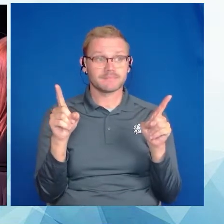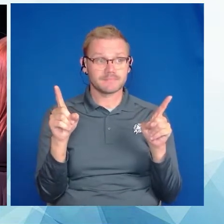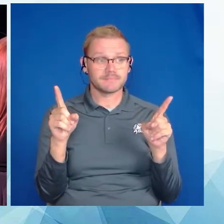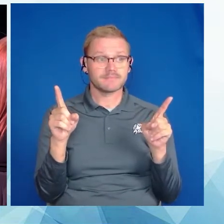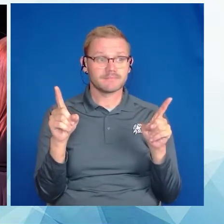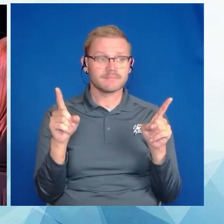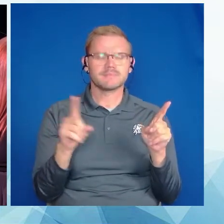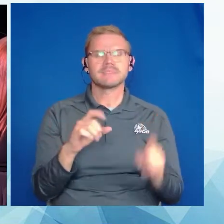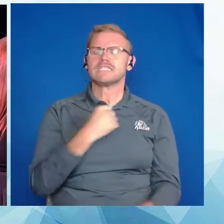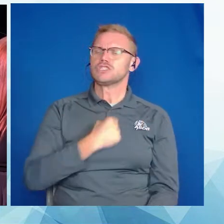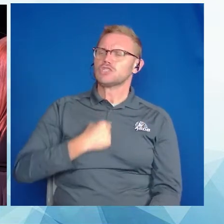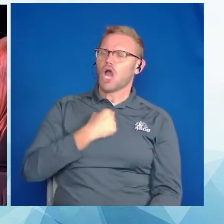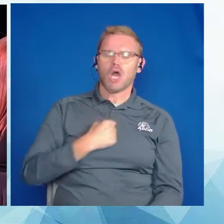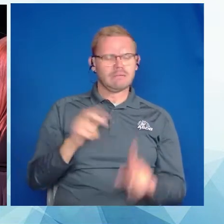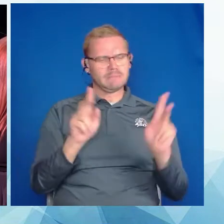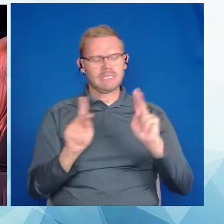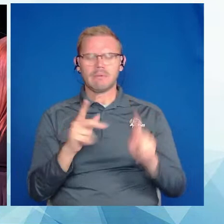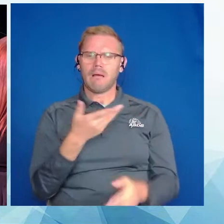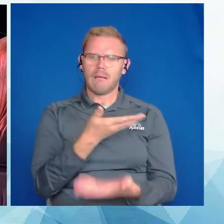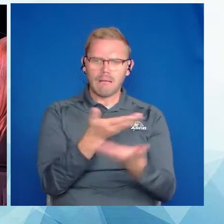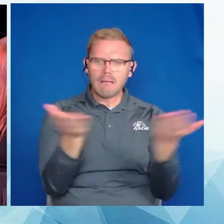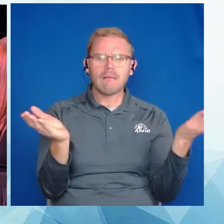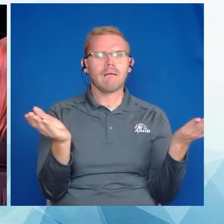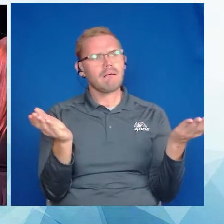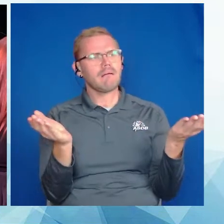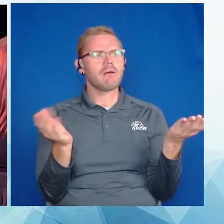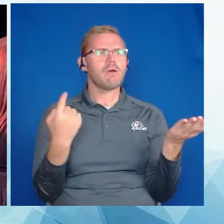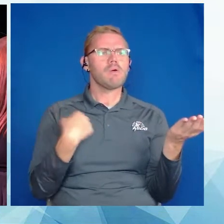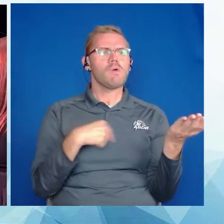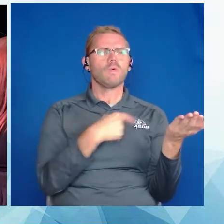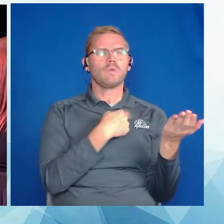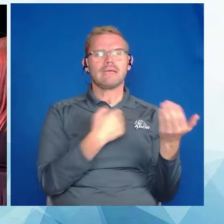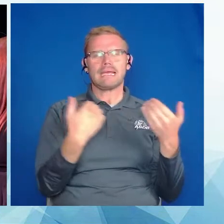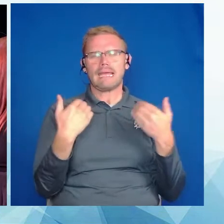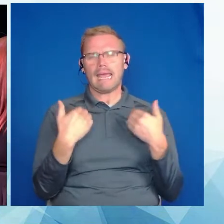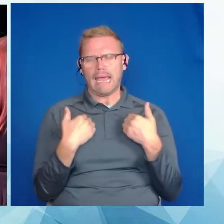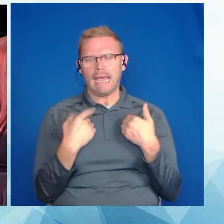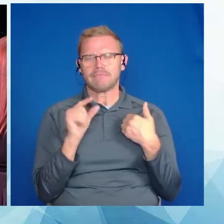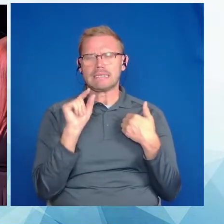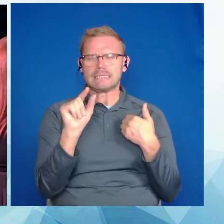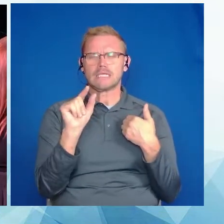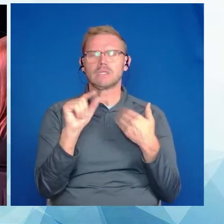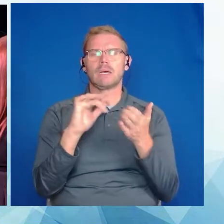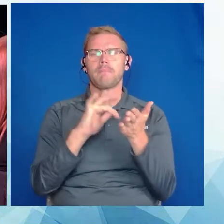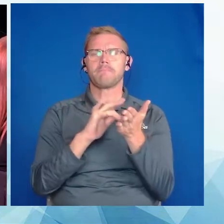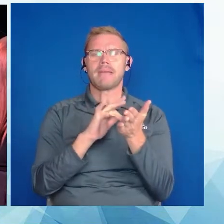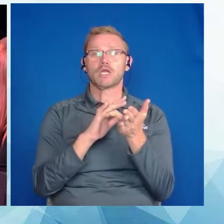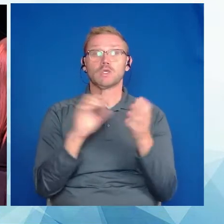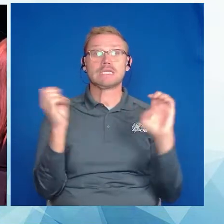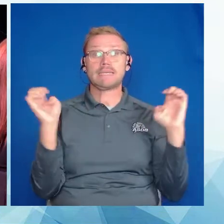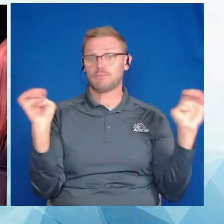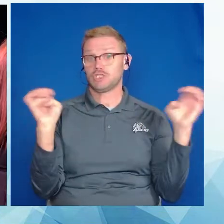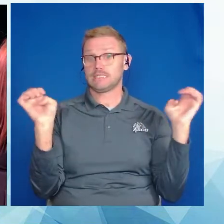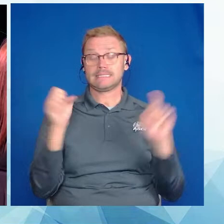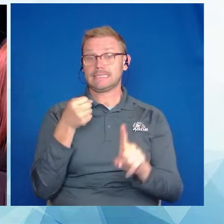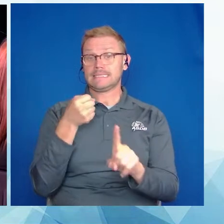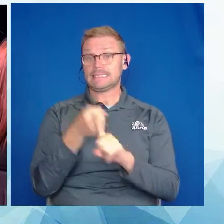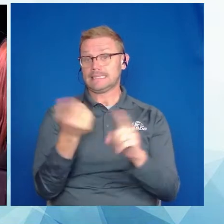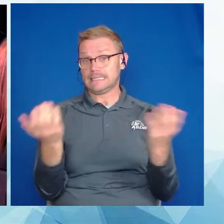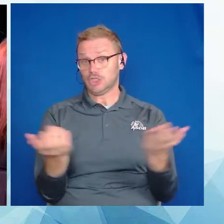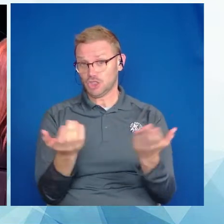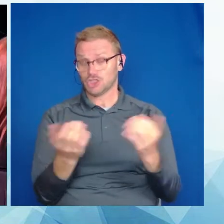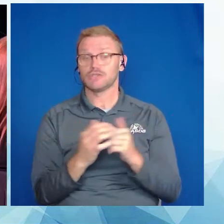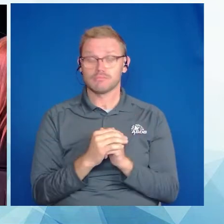saying, "Sorry, folks, we have had a little bit of a medical emergency over